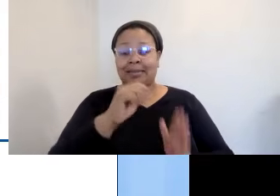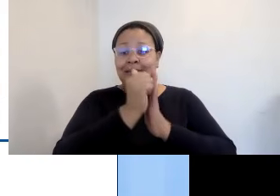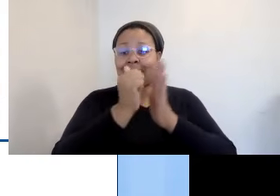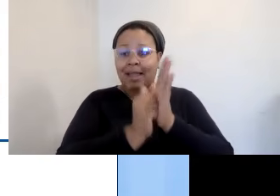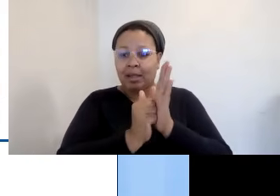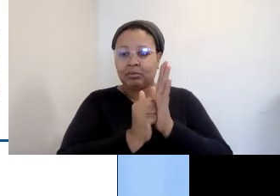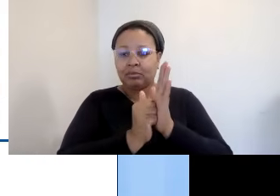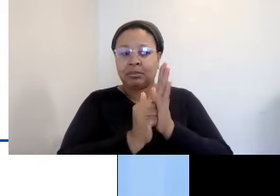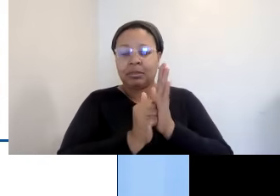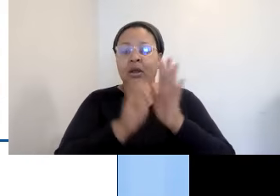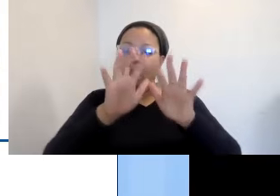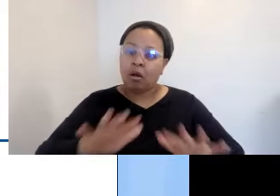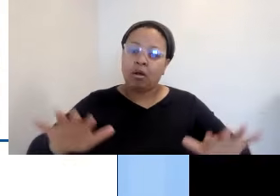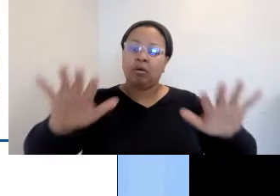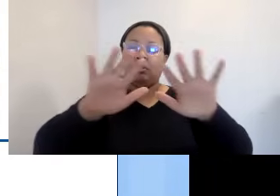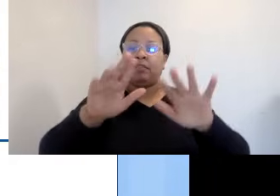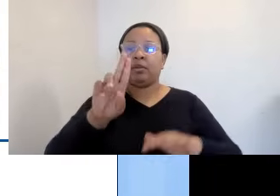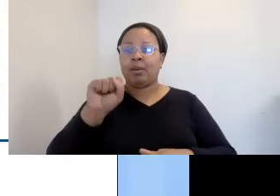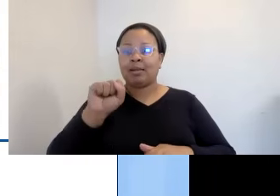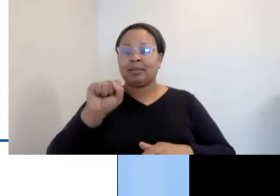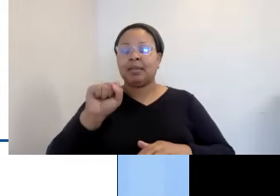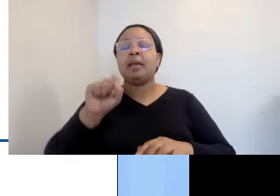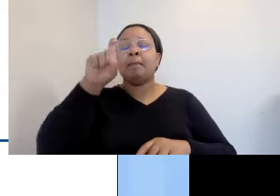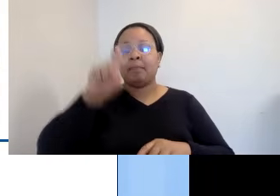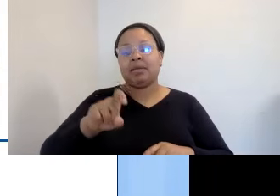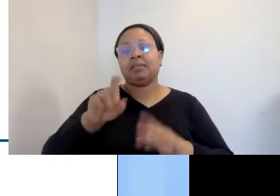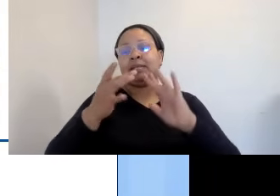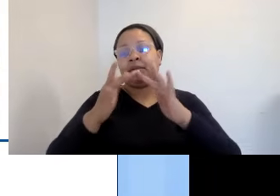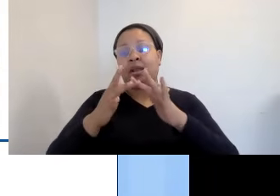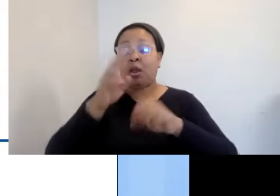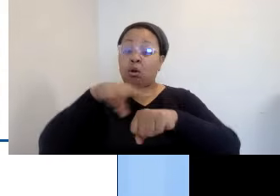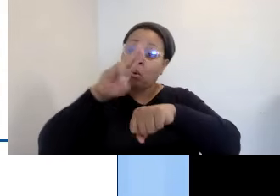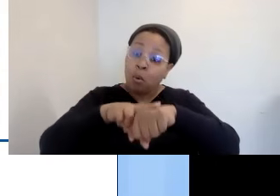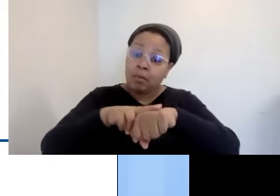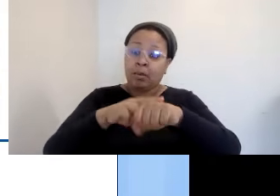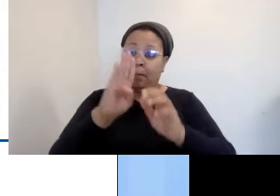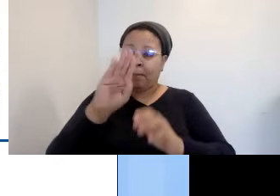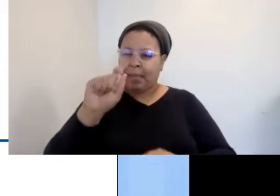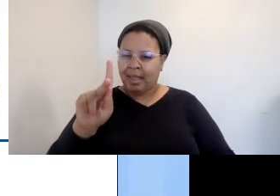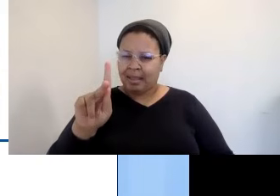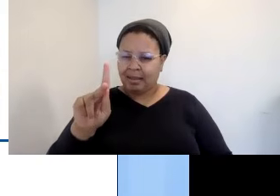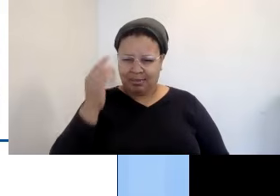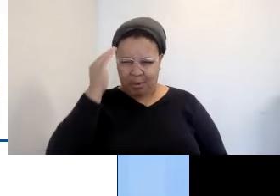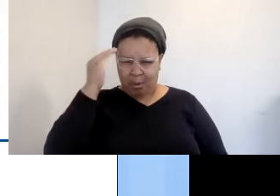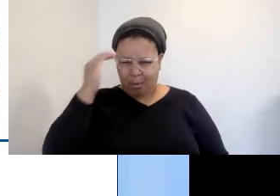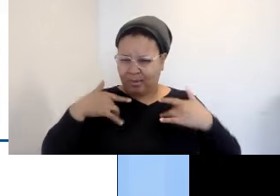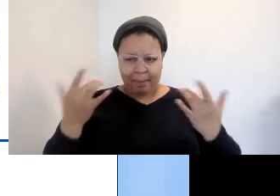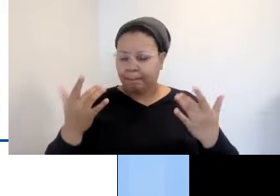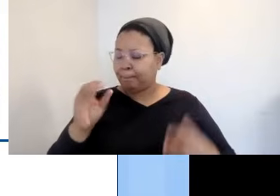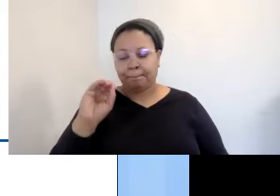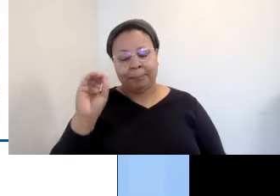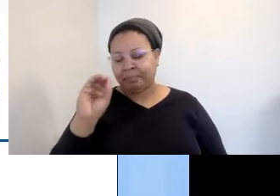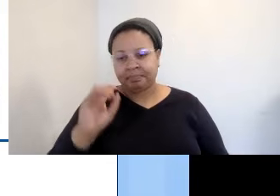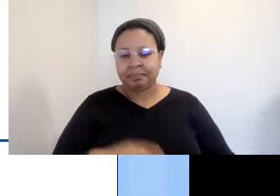online. They're not, a regular bank is not going to have any idea what you're talking about. For our online enrollment, it